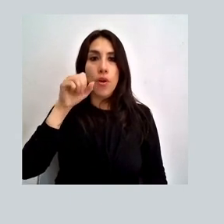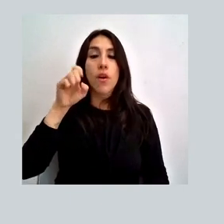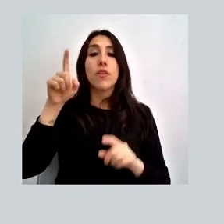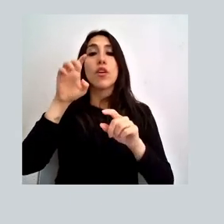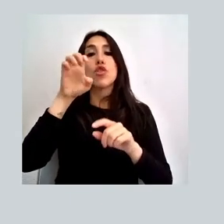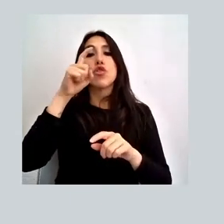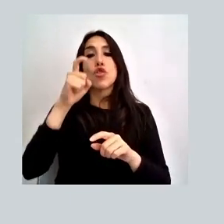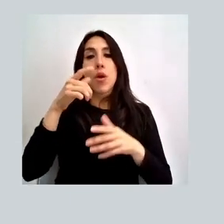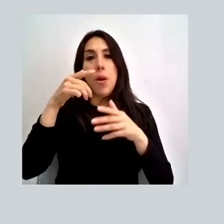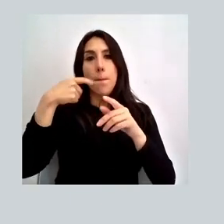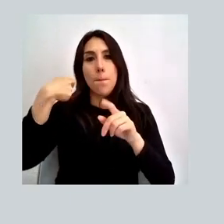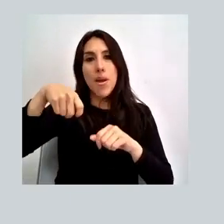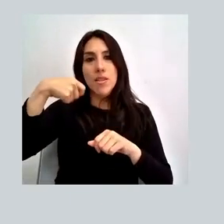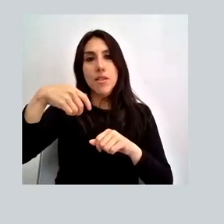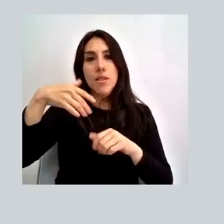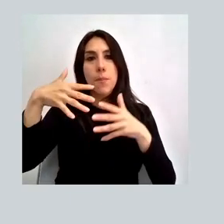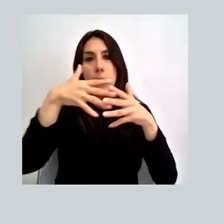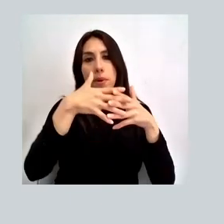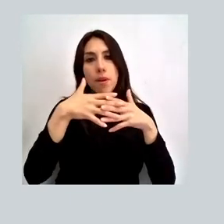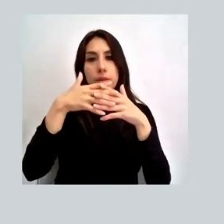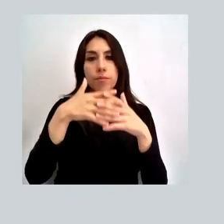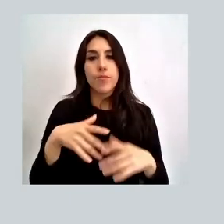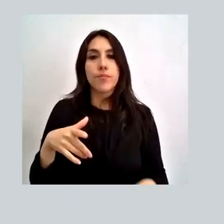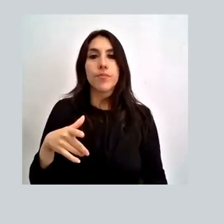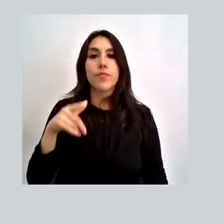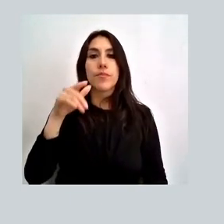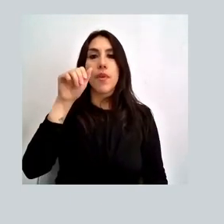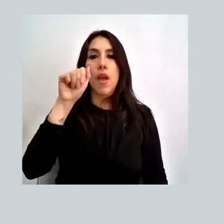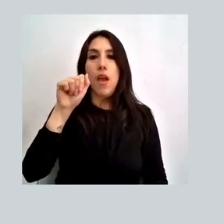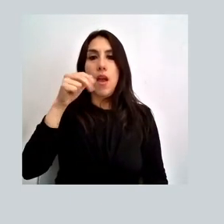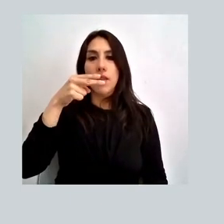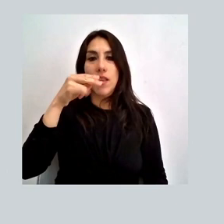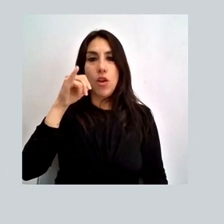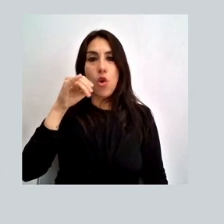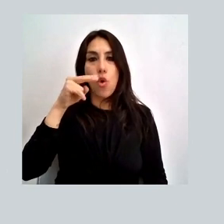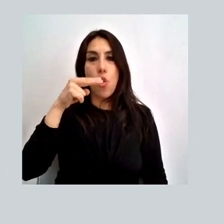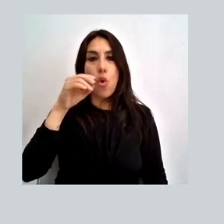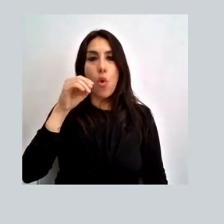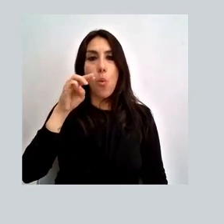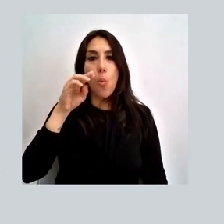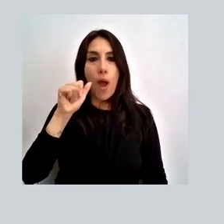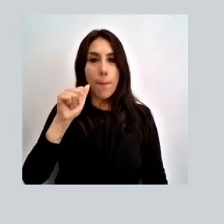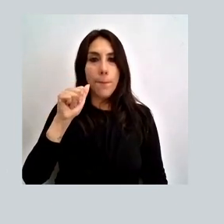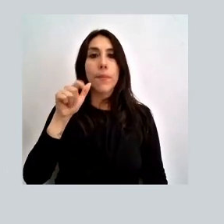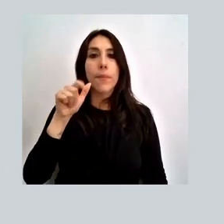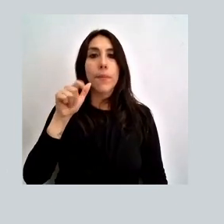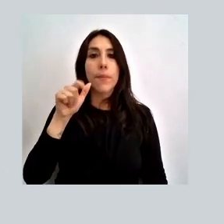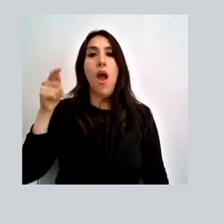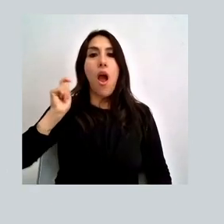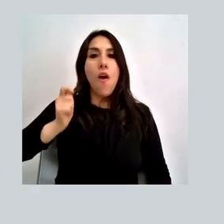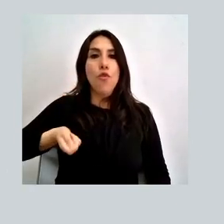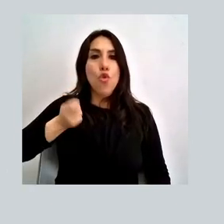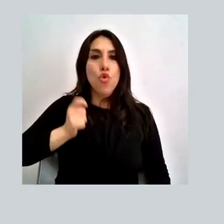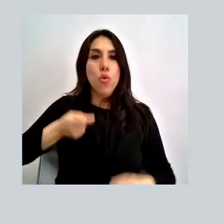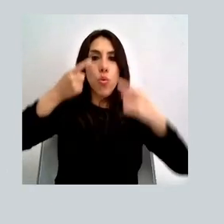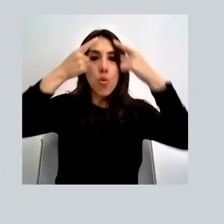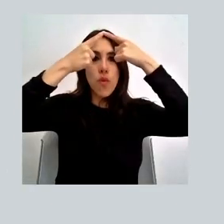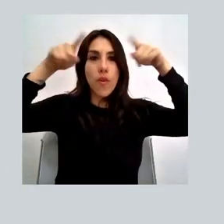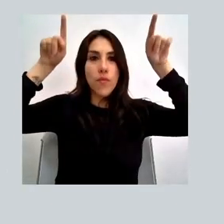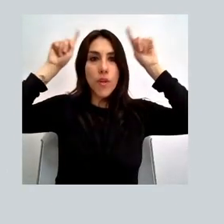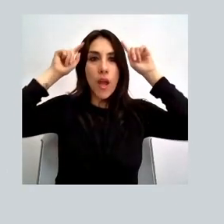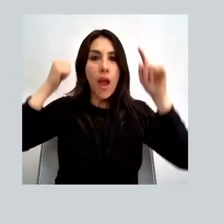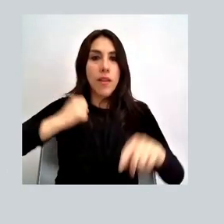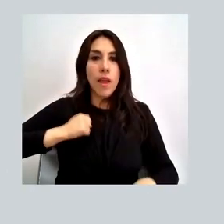I have the honor to introduce Thomas Harkin, former U.S. senator from the state of Iowa from 1985